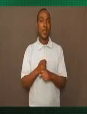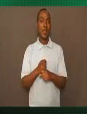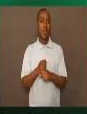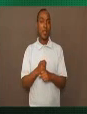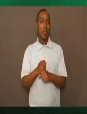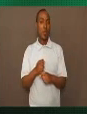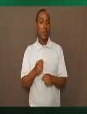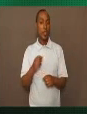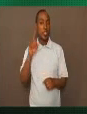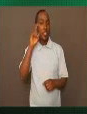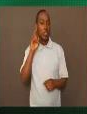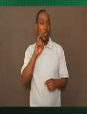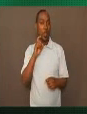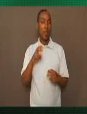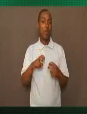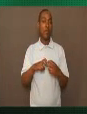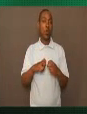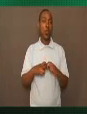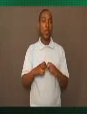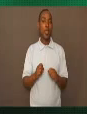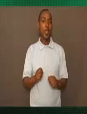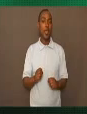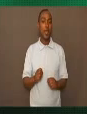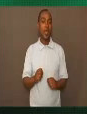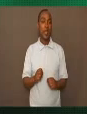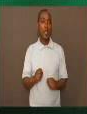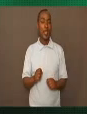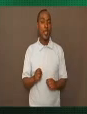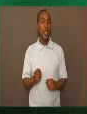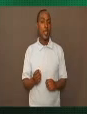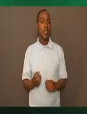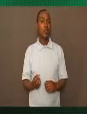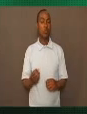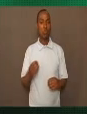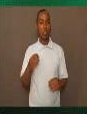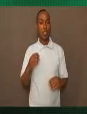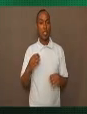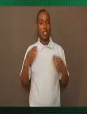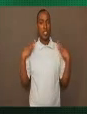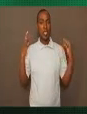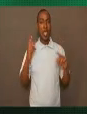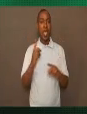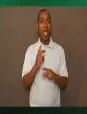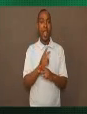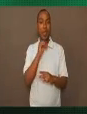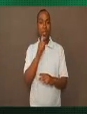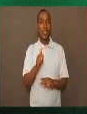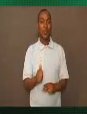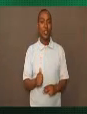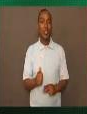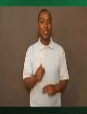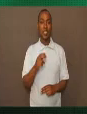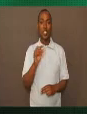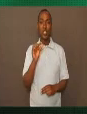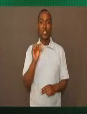partners, and difficulty in accessing health care are a few